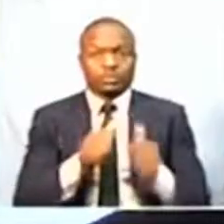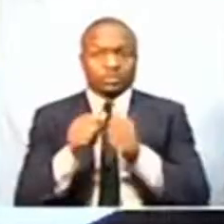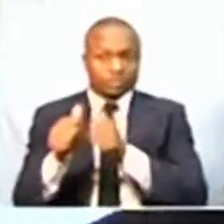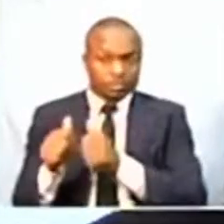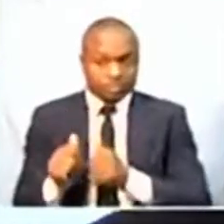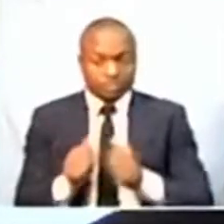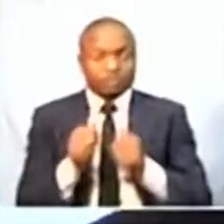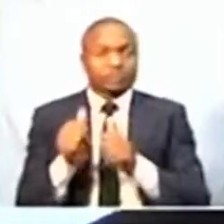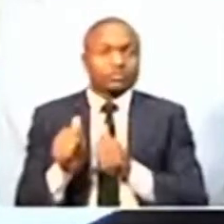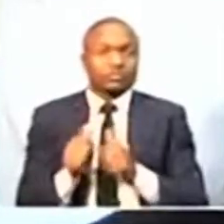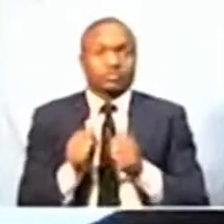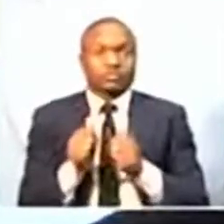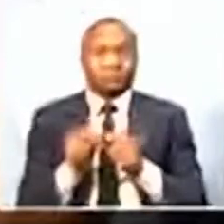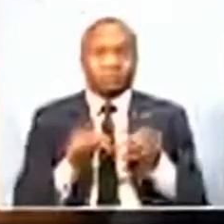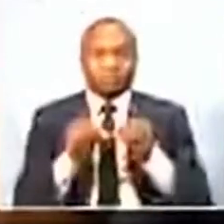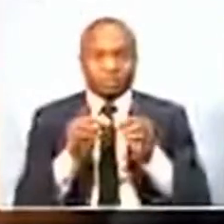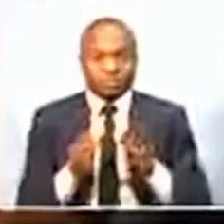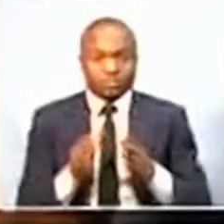Muchinga Province.